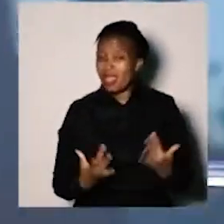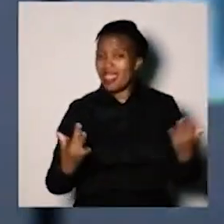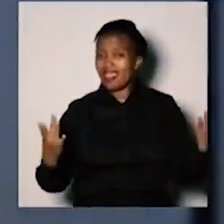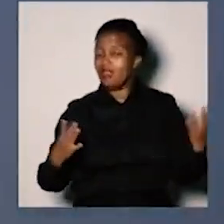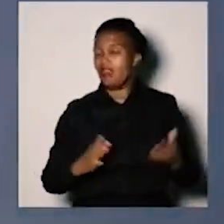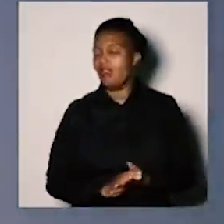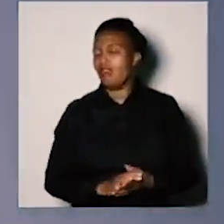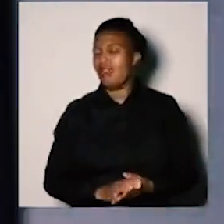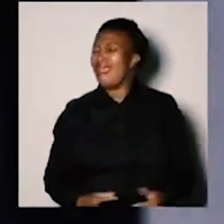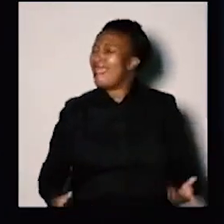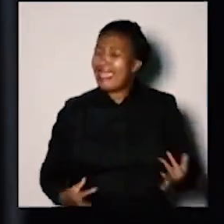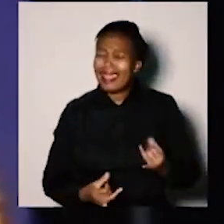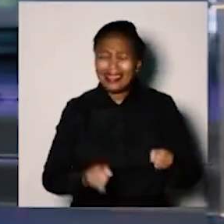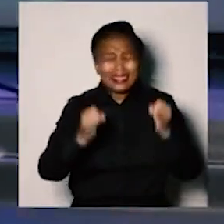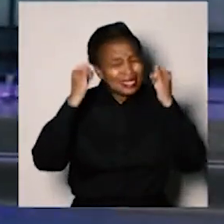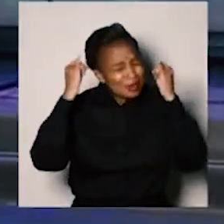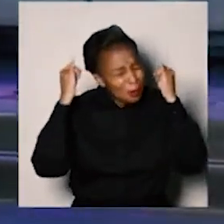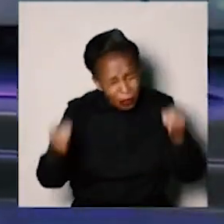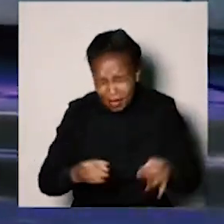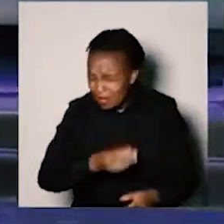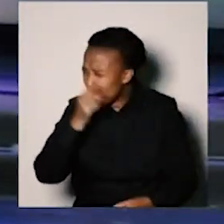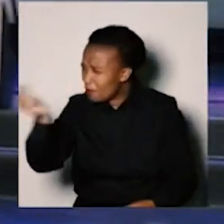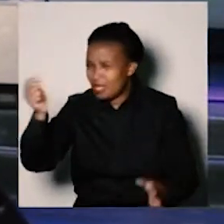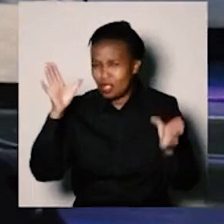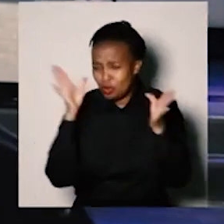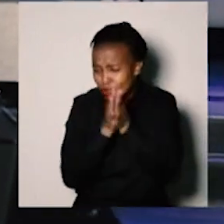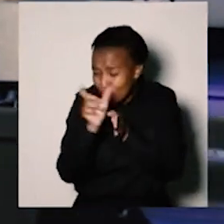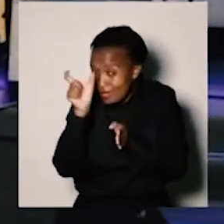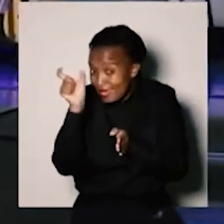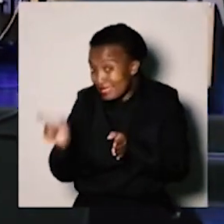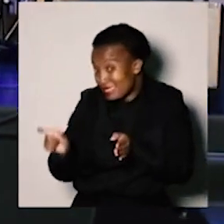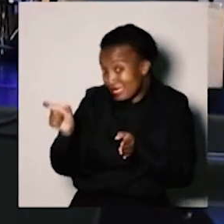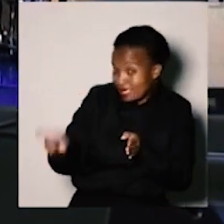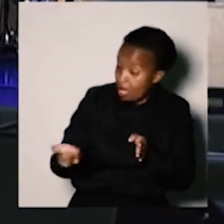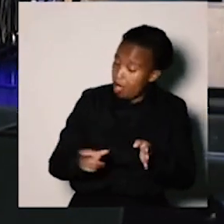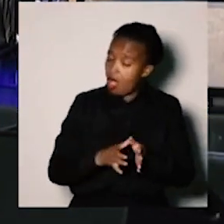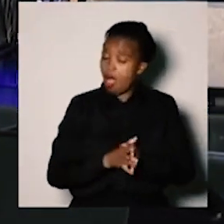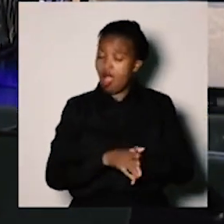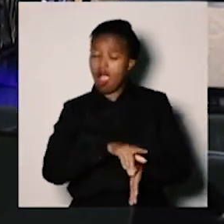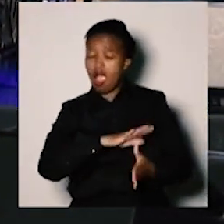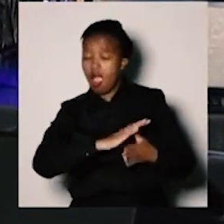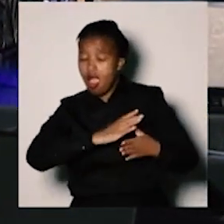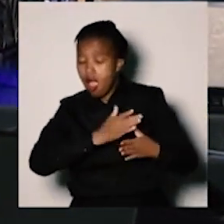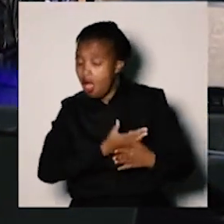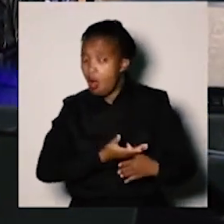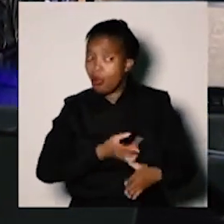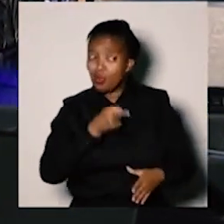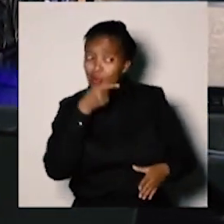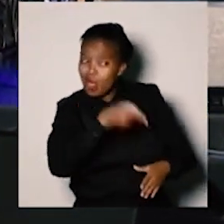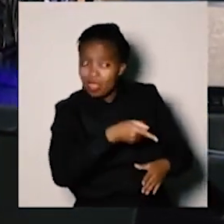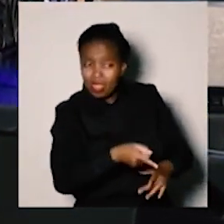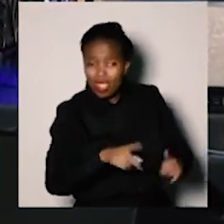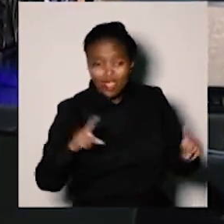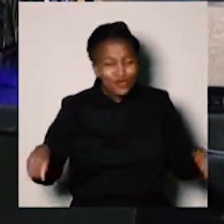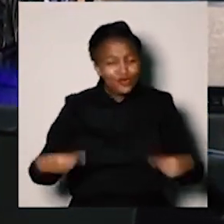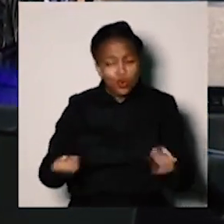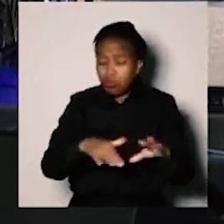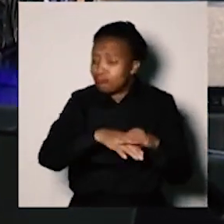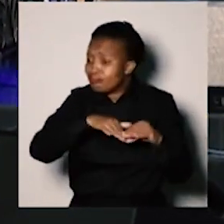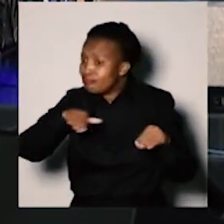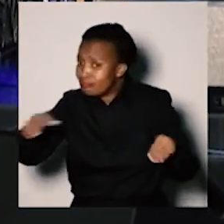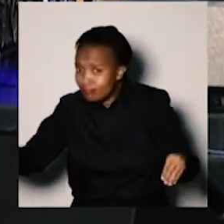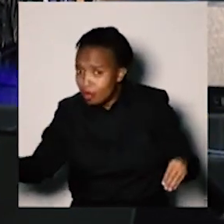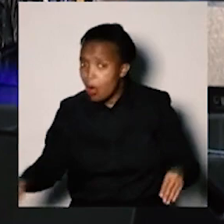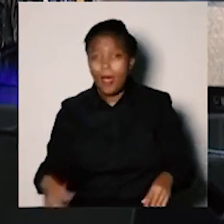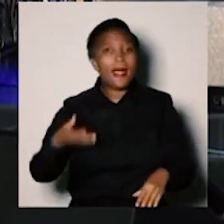so bad that you become an immediate intercessor. Because even if you are there, whatever, I'm not coming out, but I wouldn't want